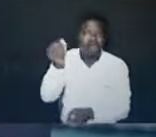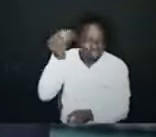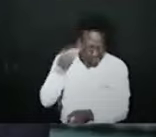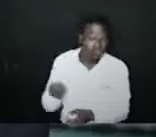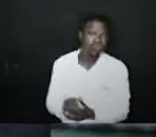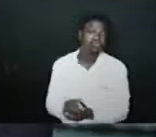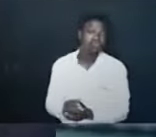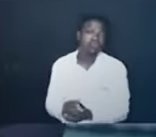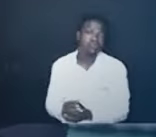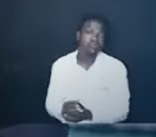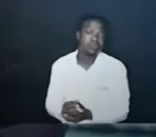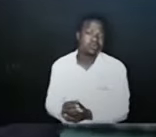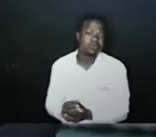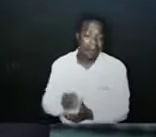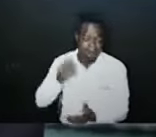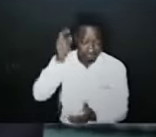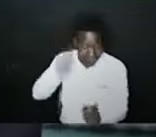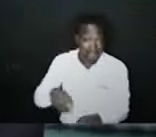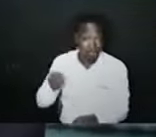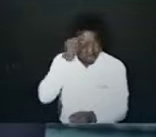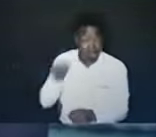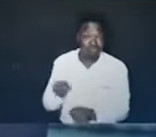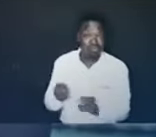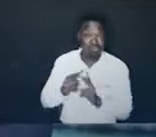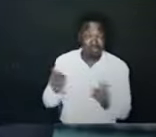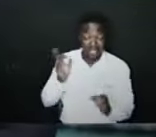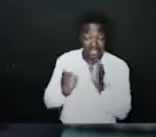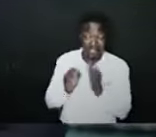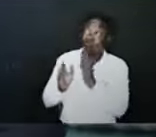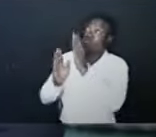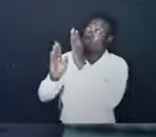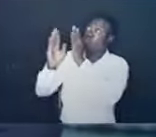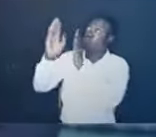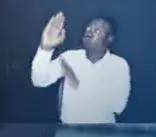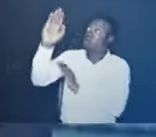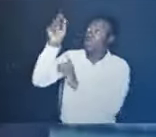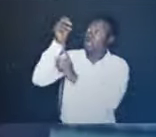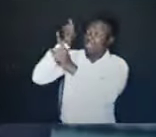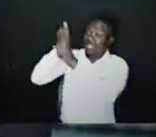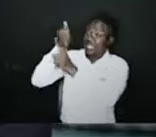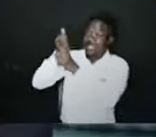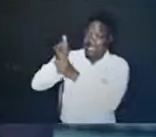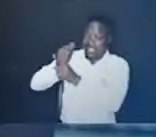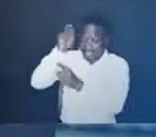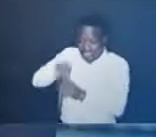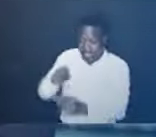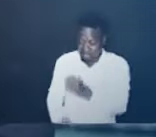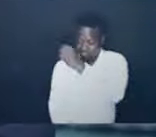And if God will rule, his hope is the church.